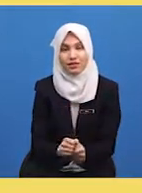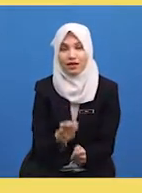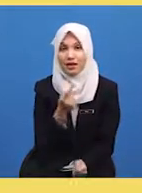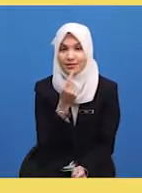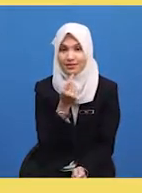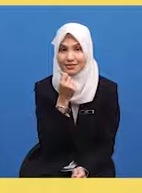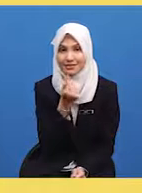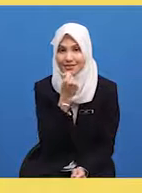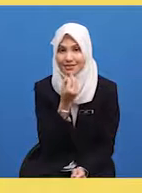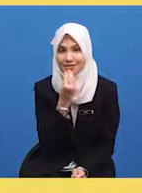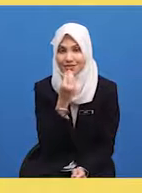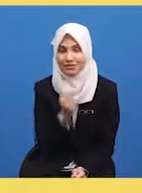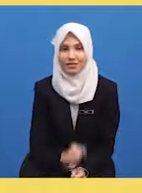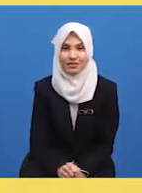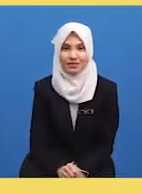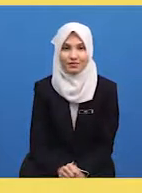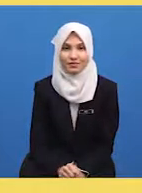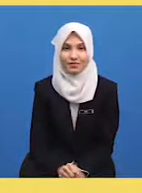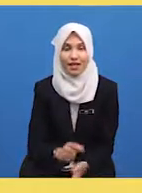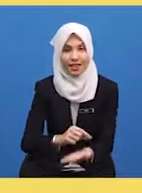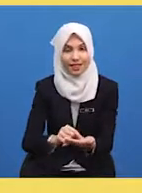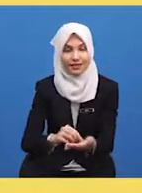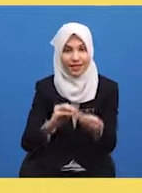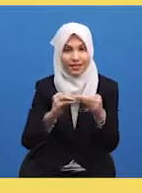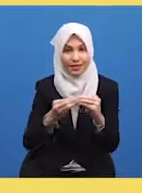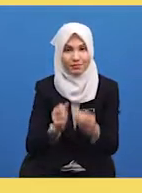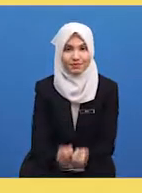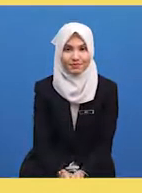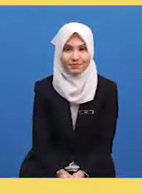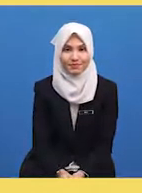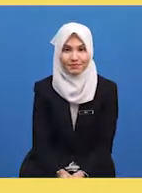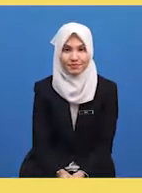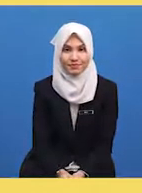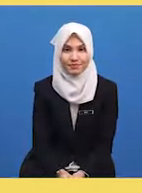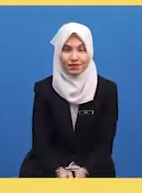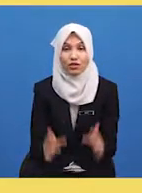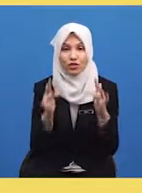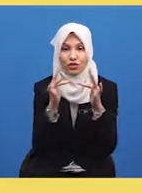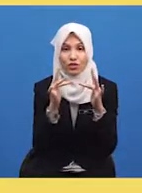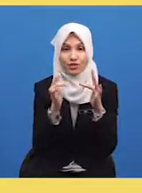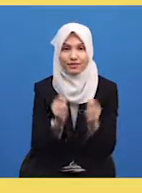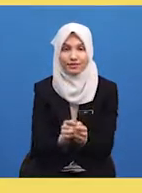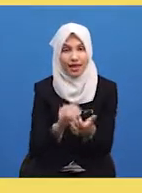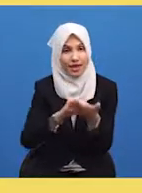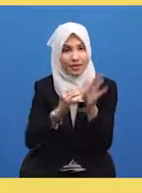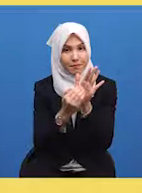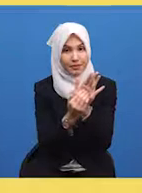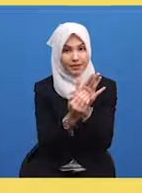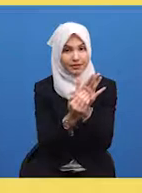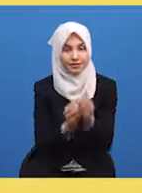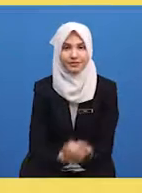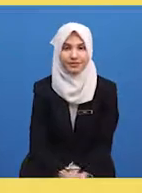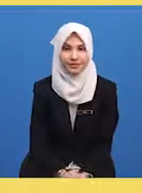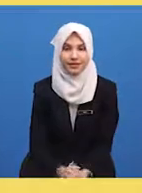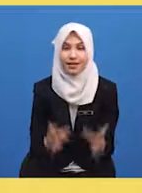word or combination of letters and numbers. When you're online, it means you're on